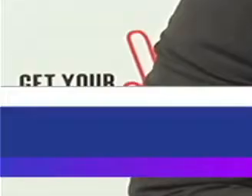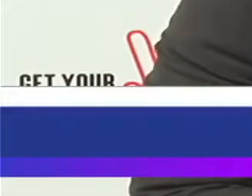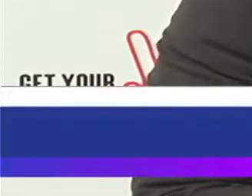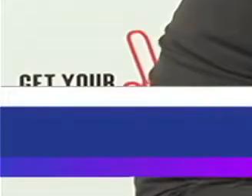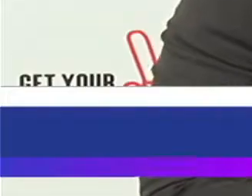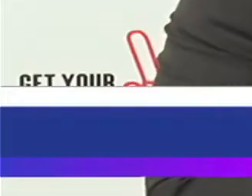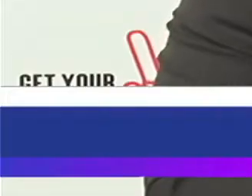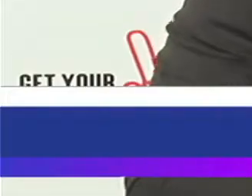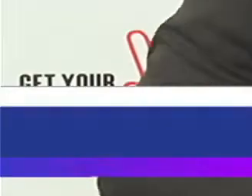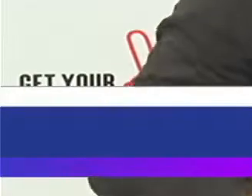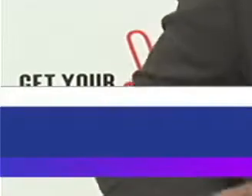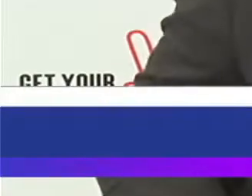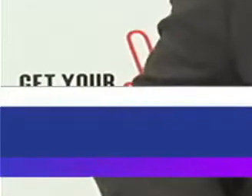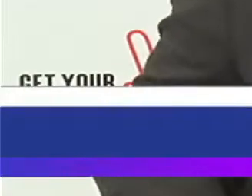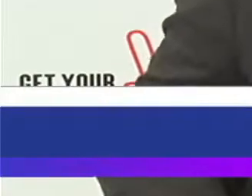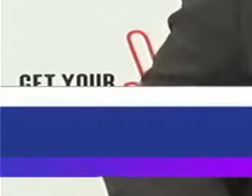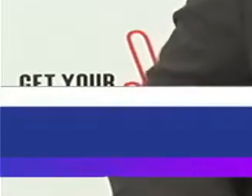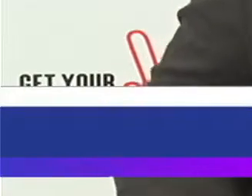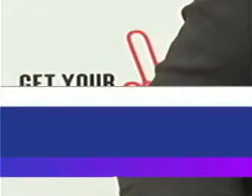Limited.